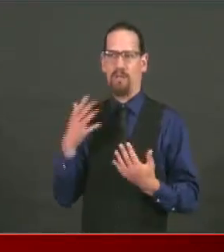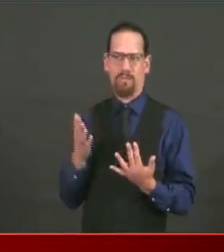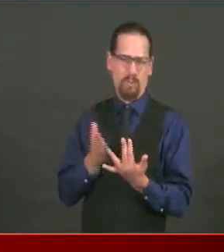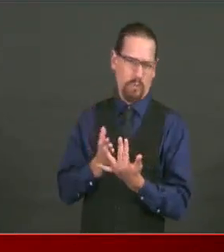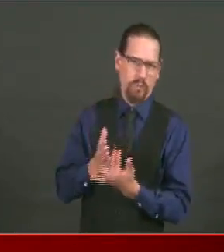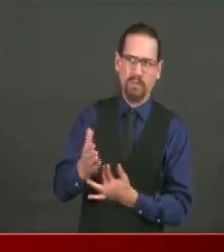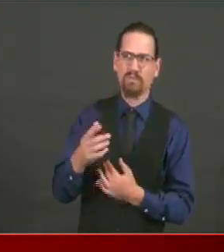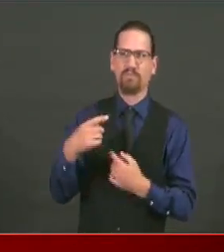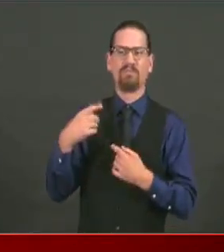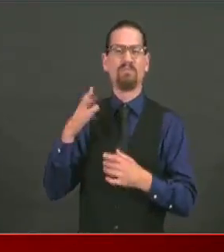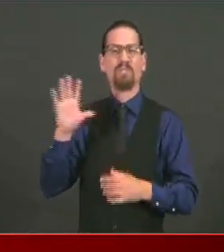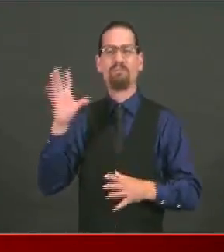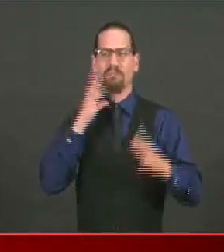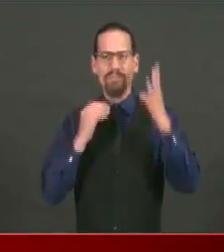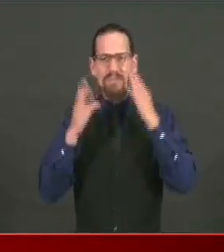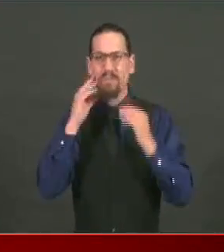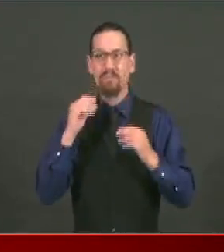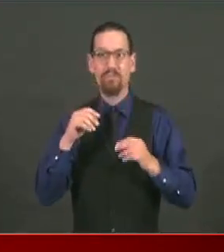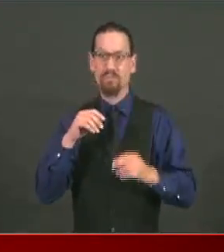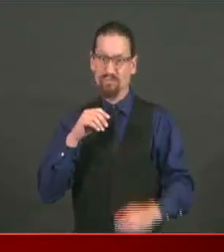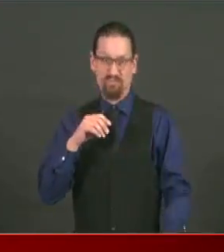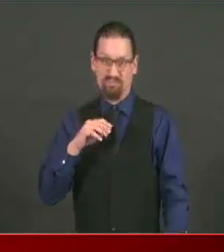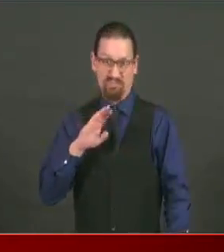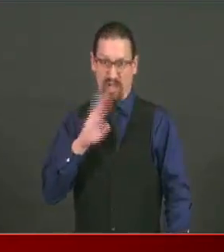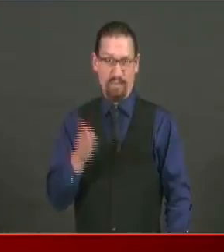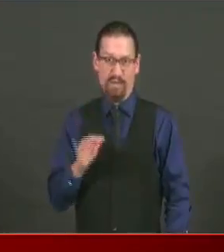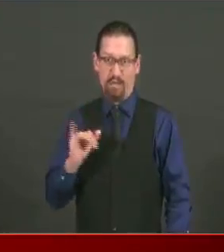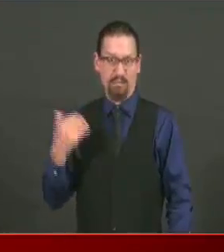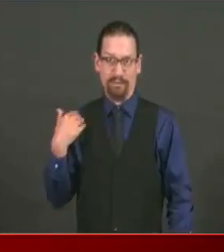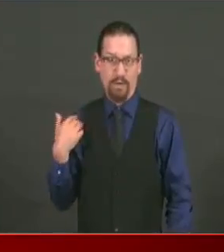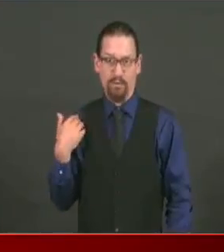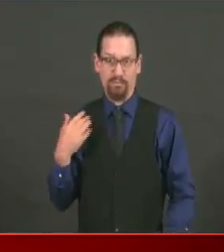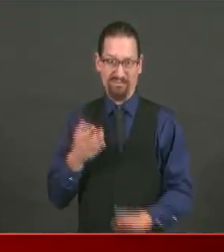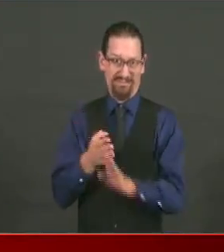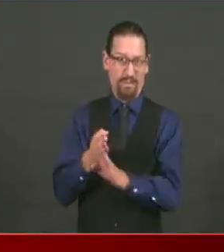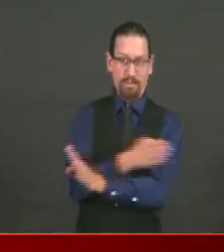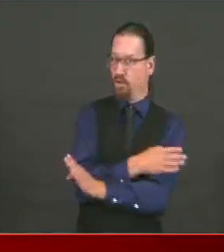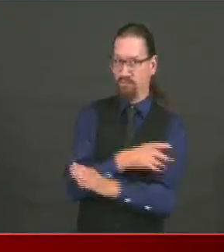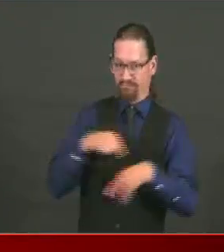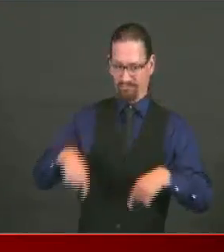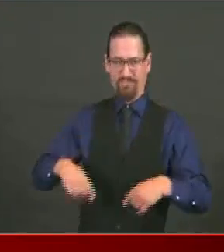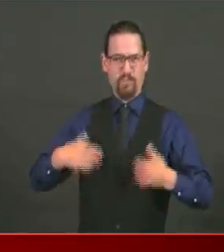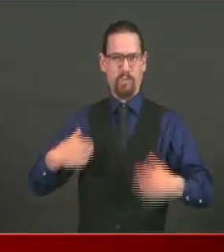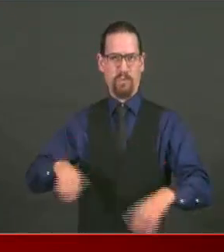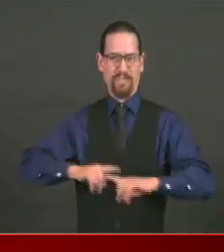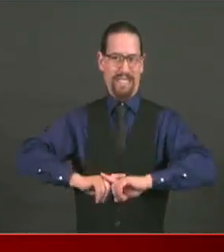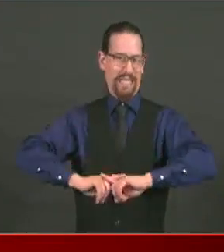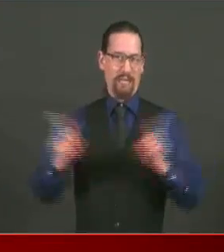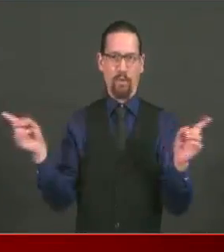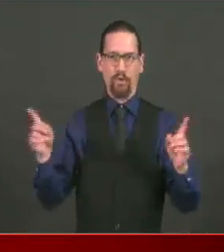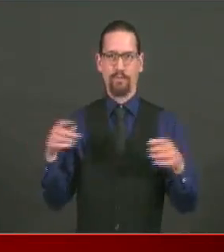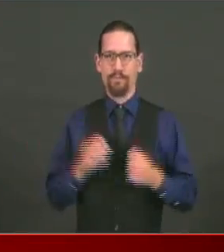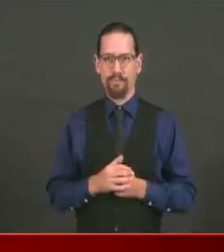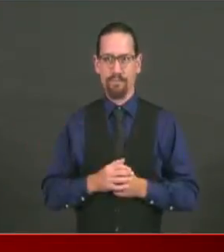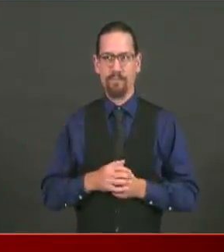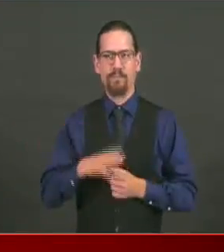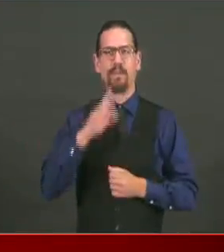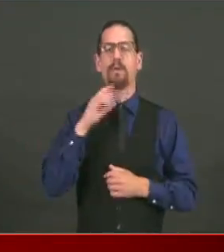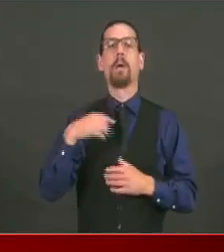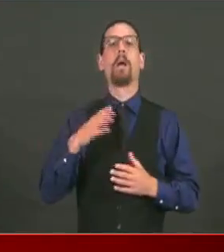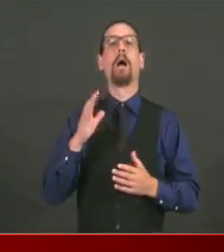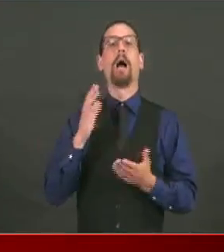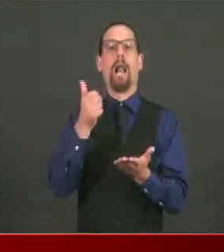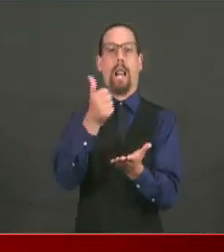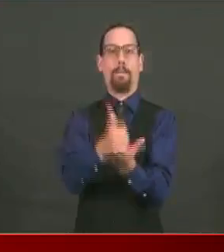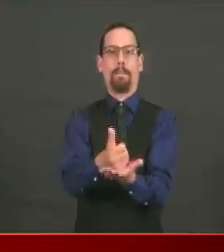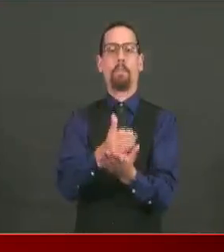never would ever want to go through, and help is on the way. And this is the beginning. And as